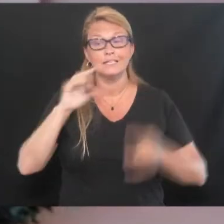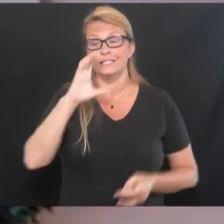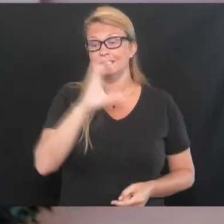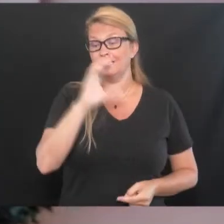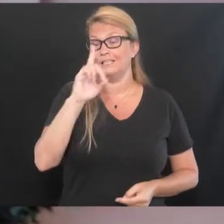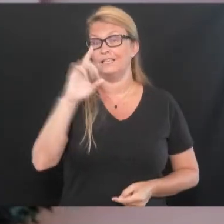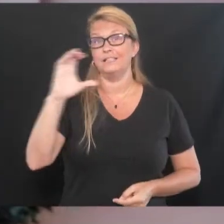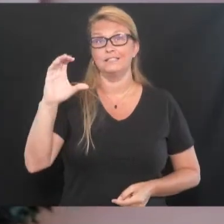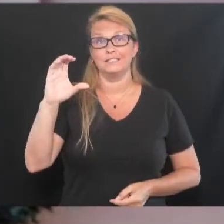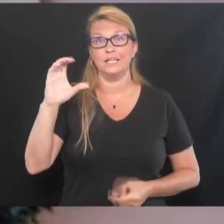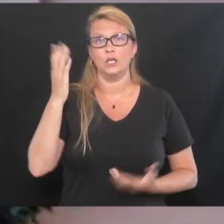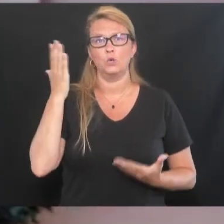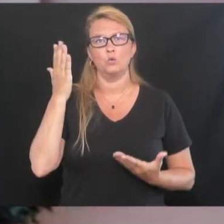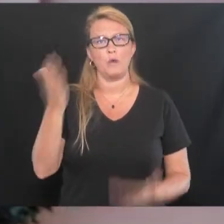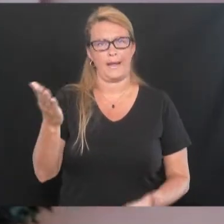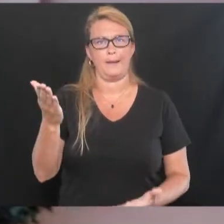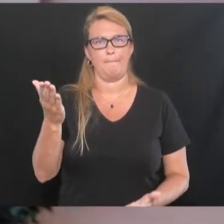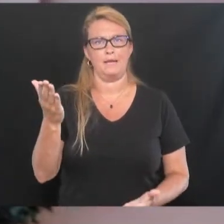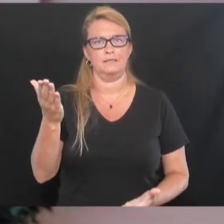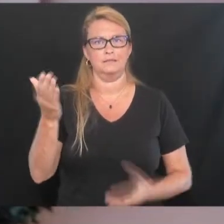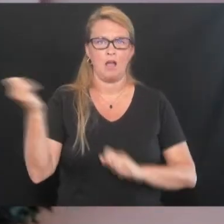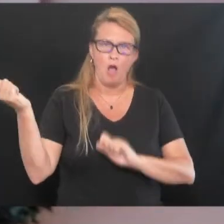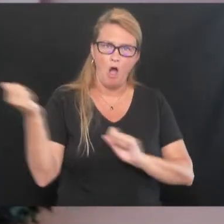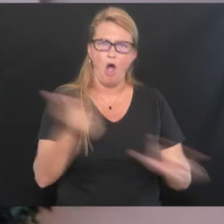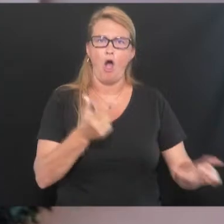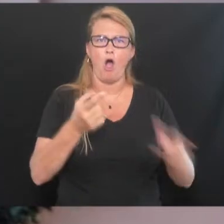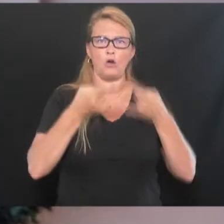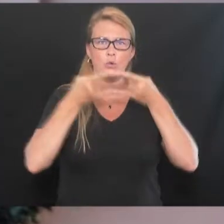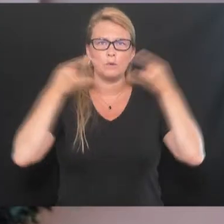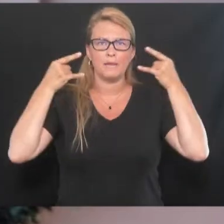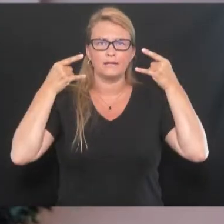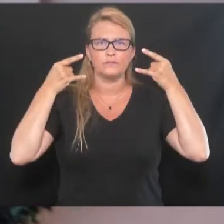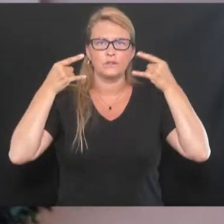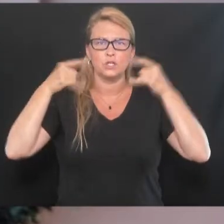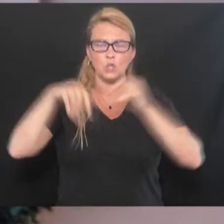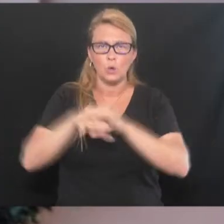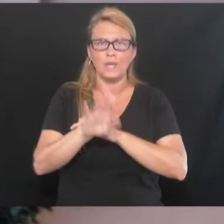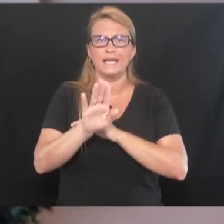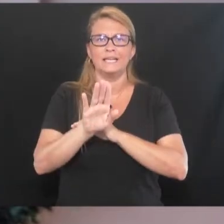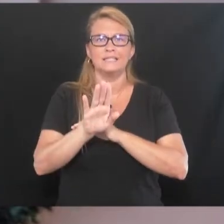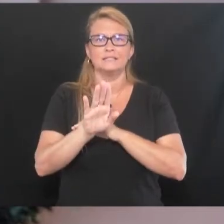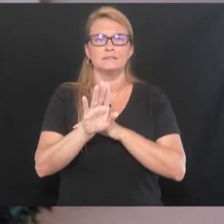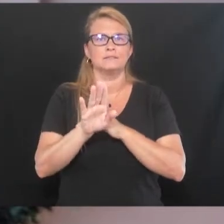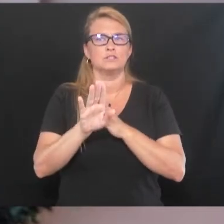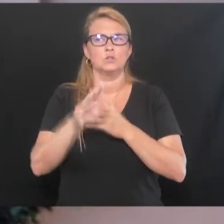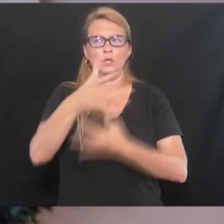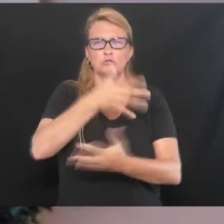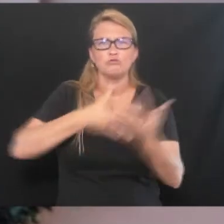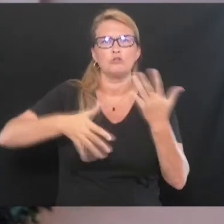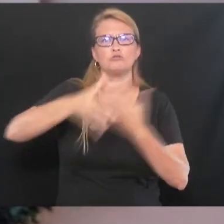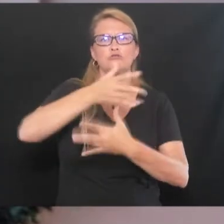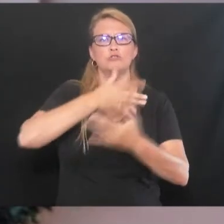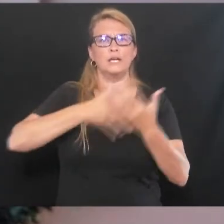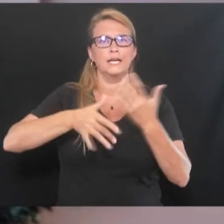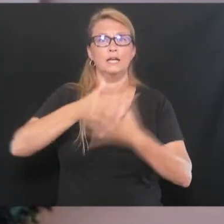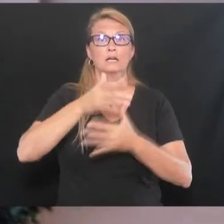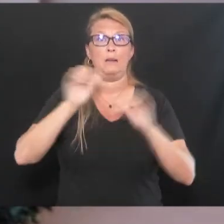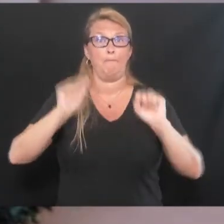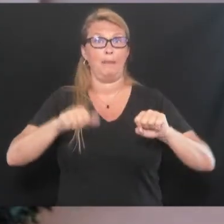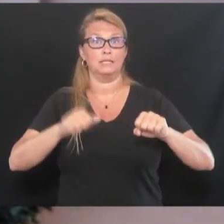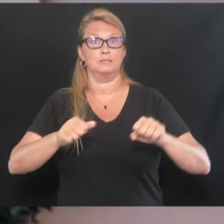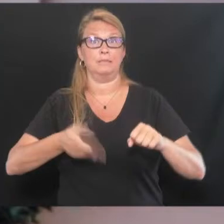Disease Control recommend that everybody wear a mask if you're going into an area of high incidence of COVID-19. And